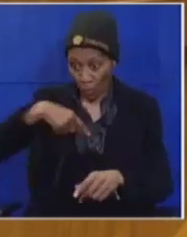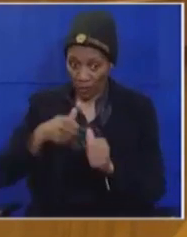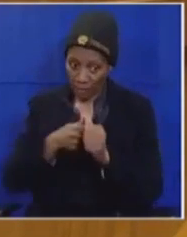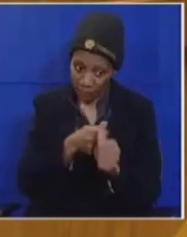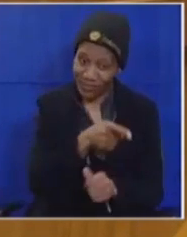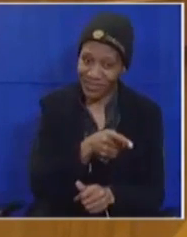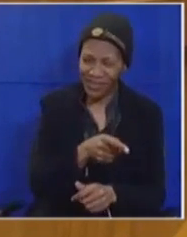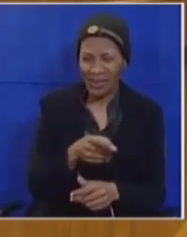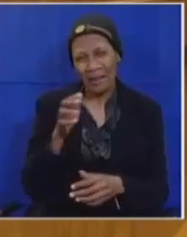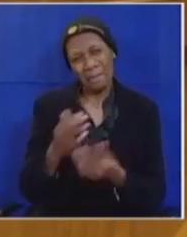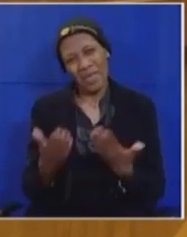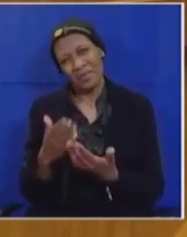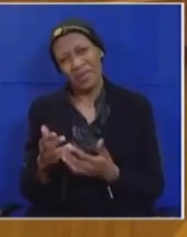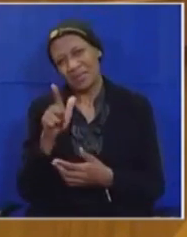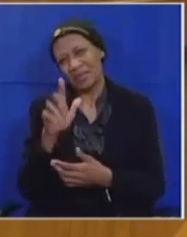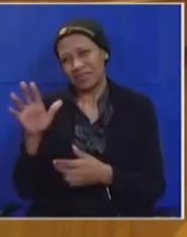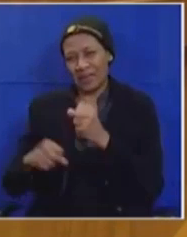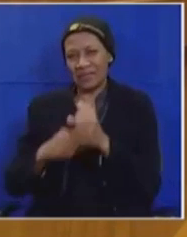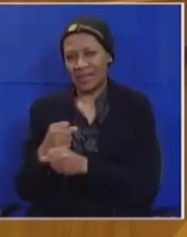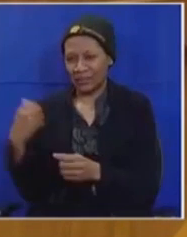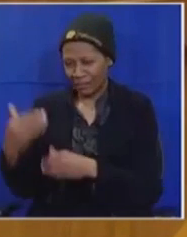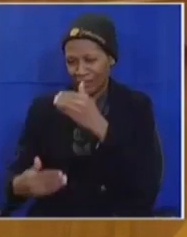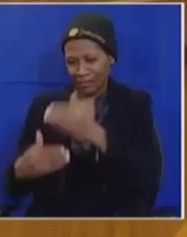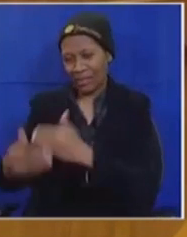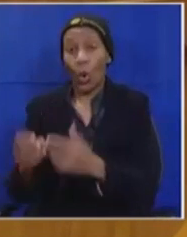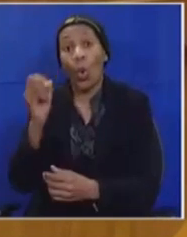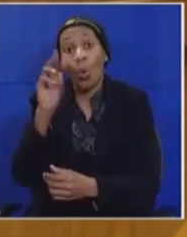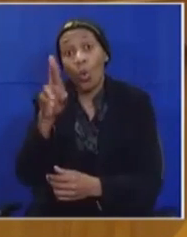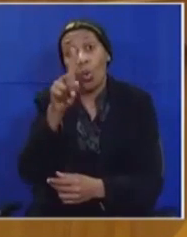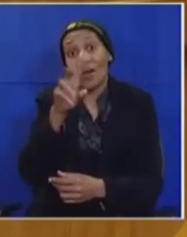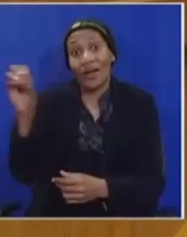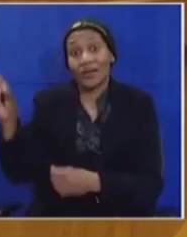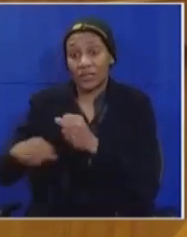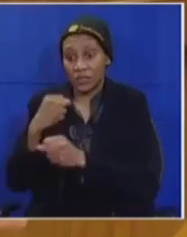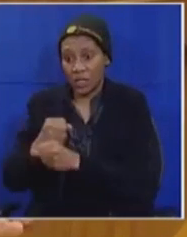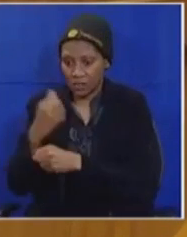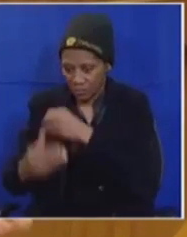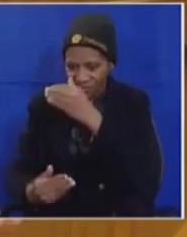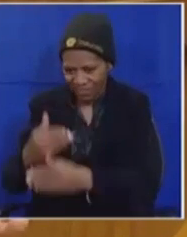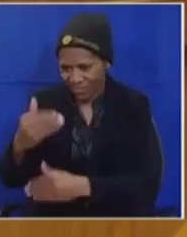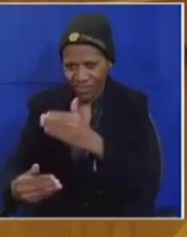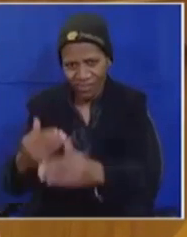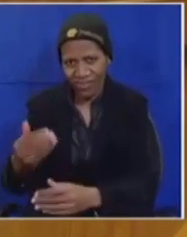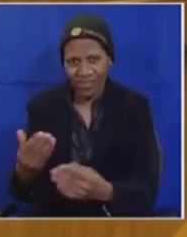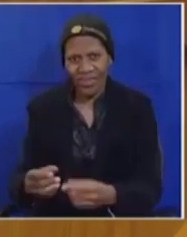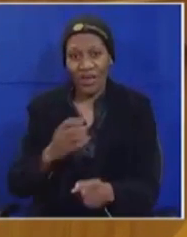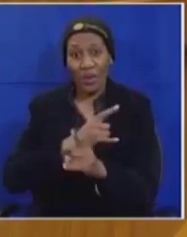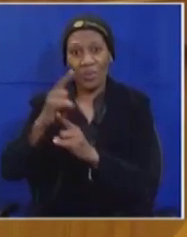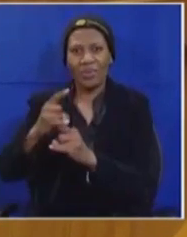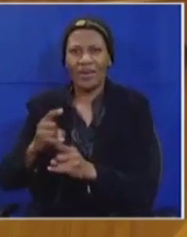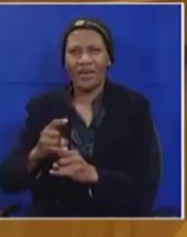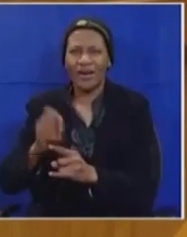take us 75 years or 100 years before we achieve the objective that we